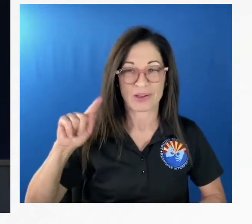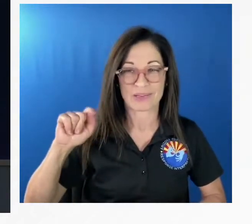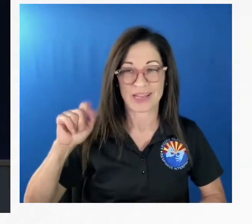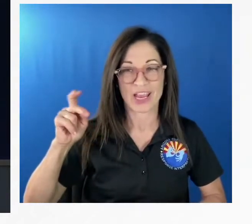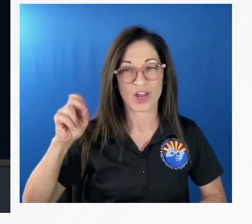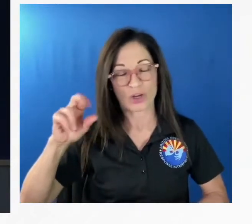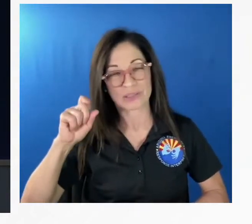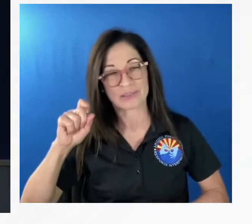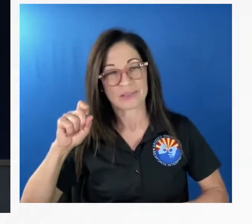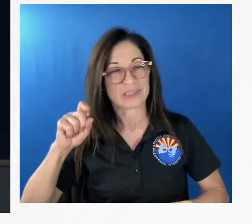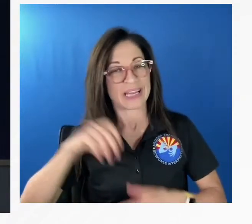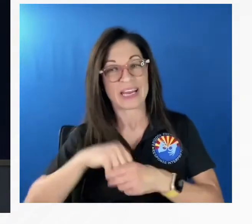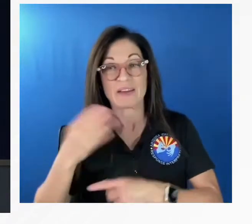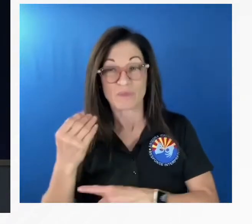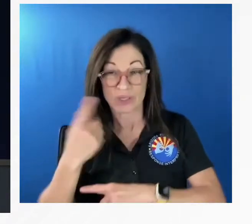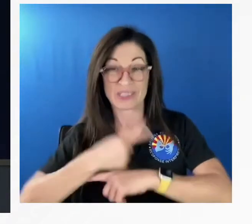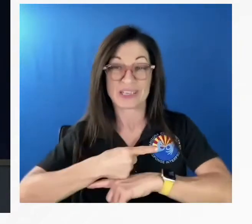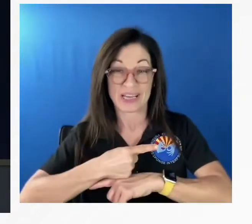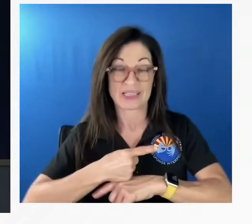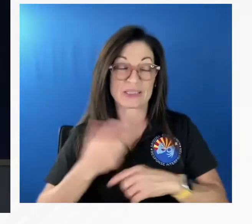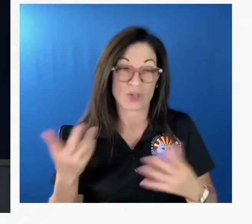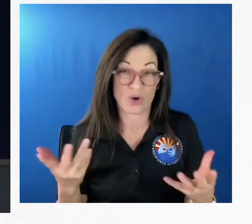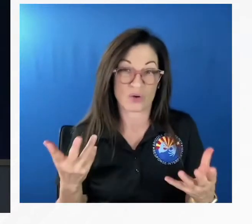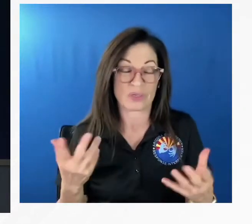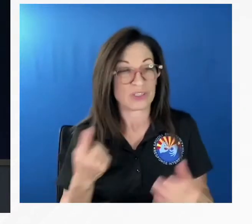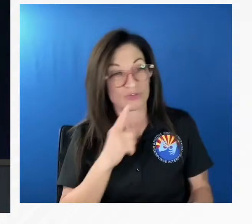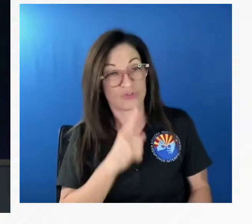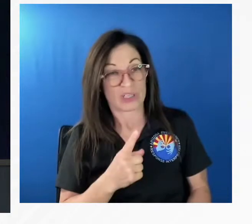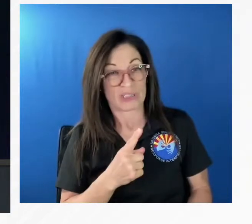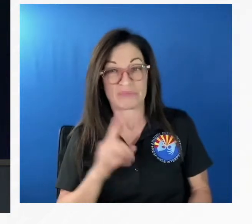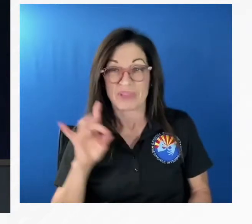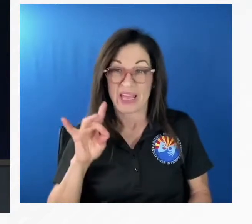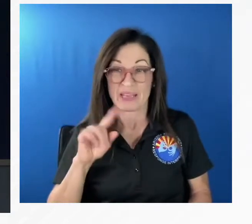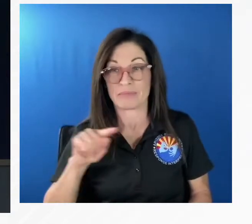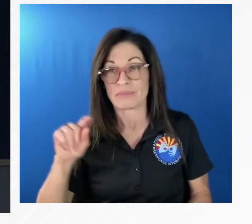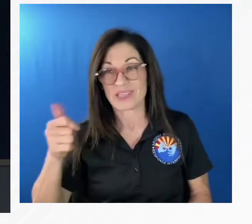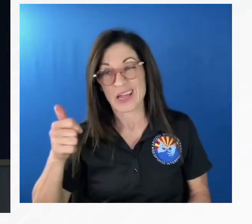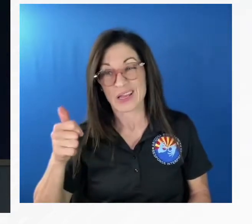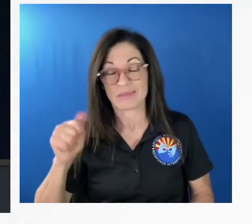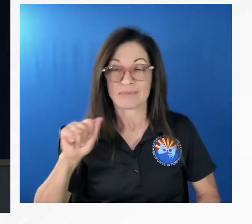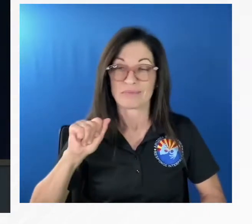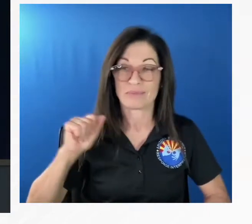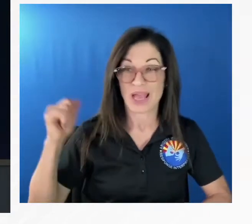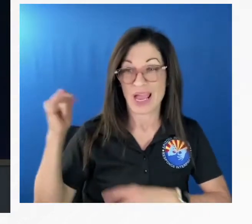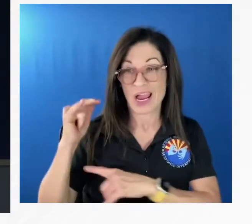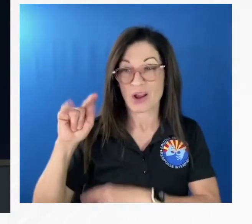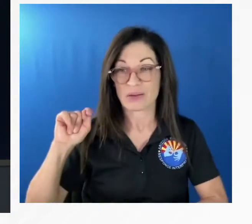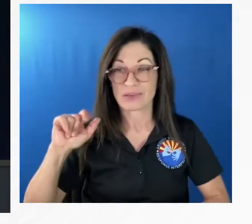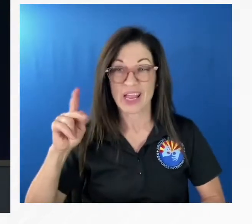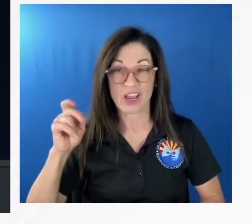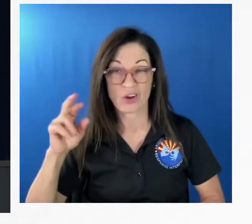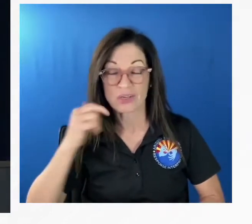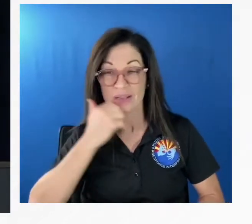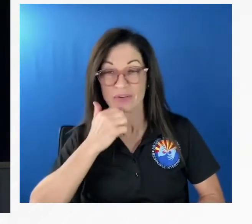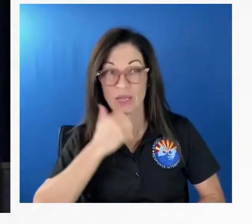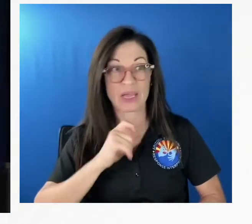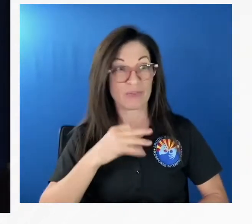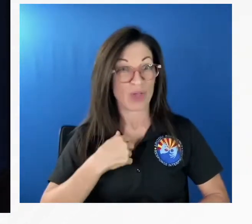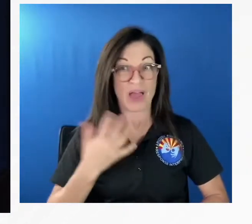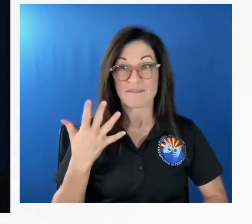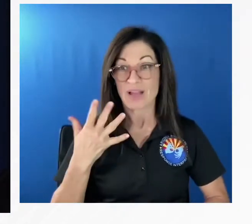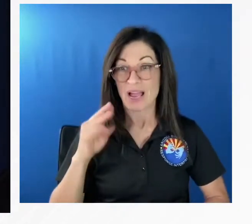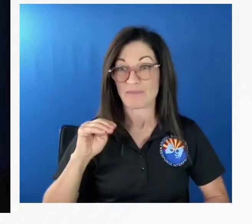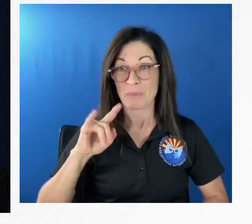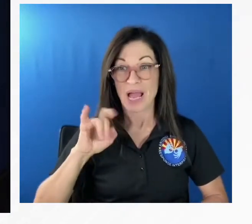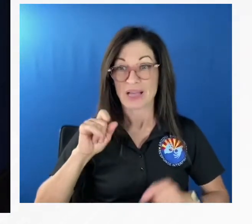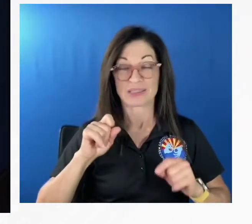potentially. So that's really only about 8 to 10 air tankers a day. So when you have 5 miles of line just on one side of this